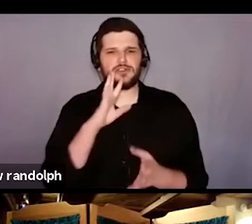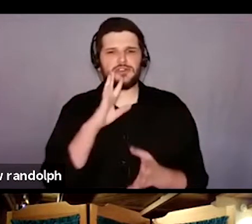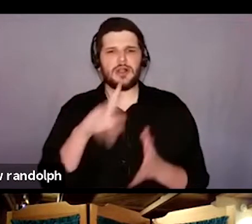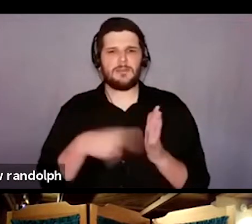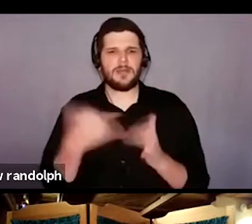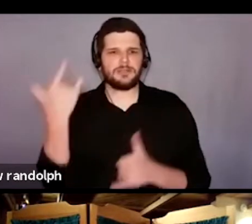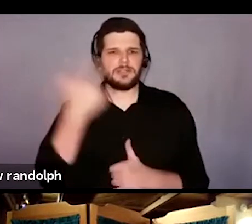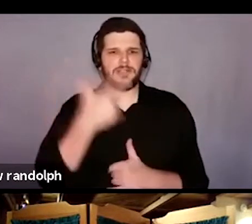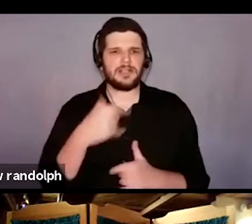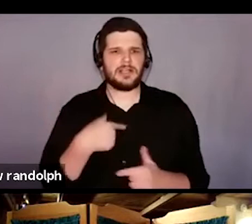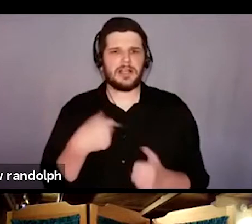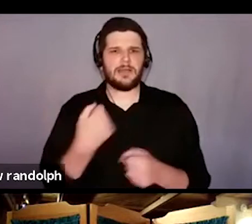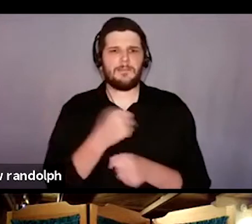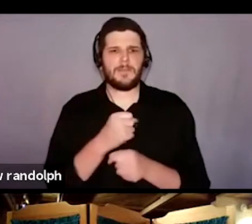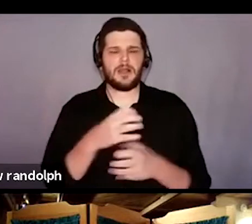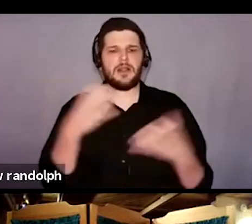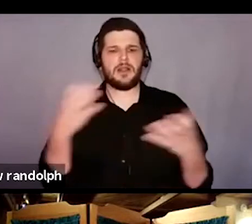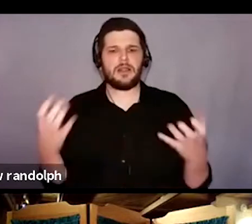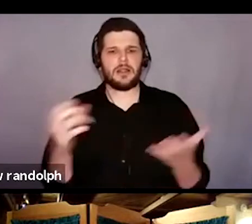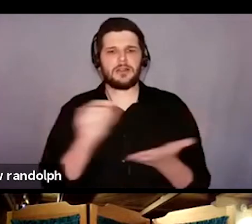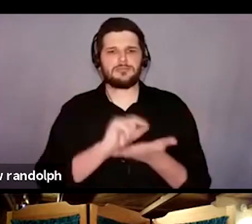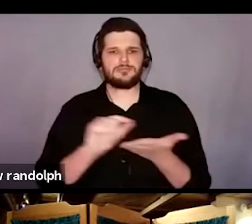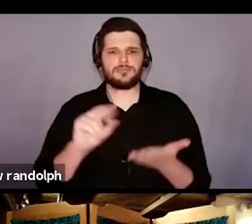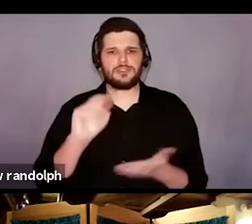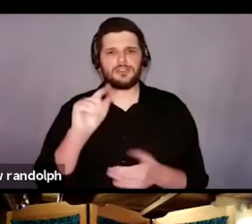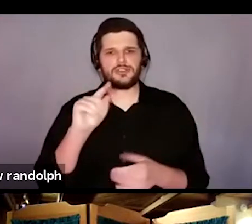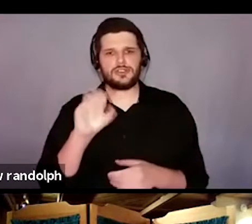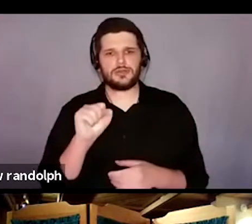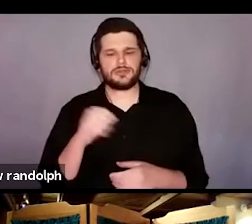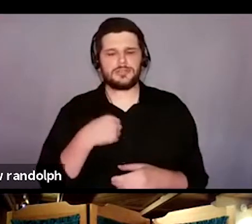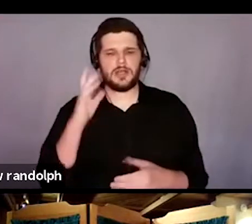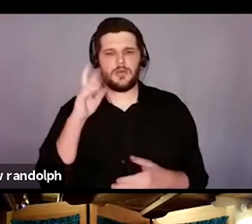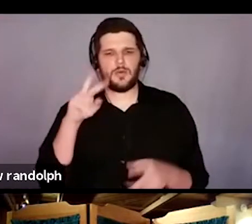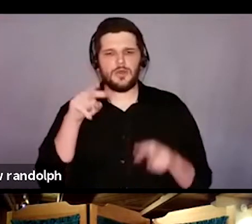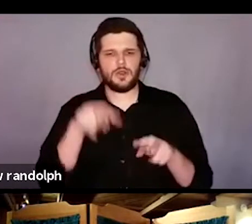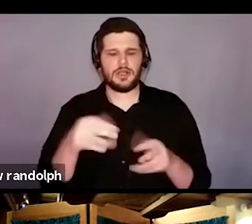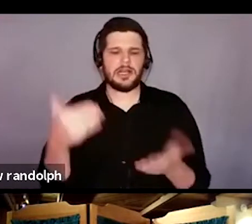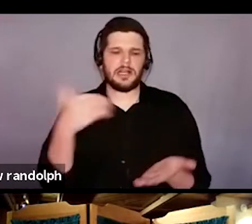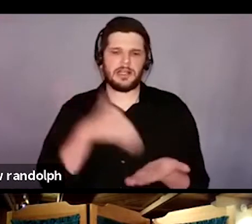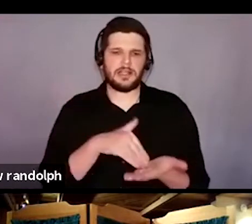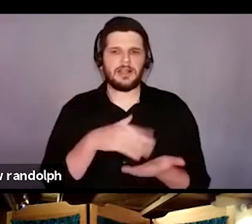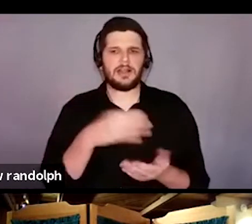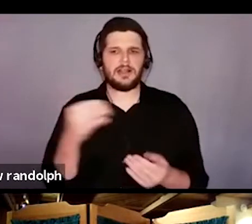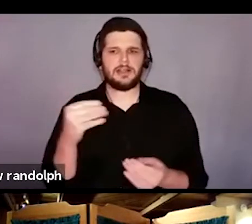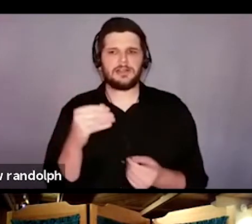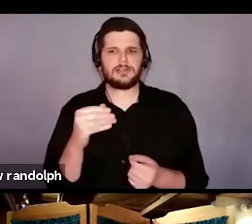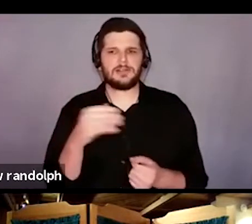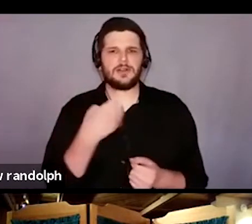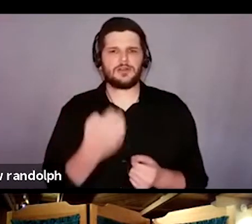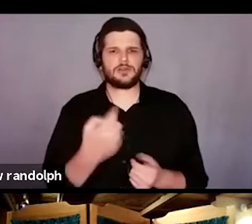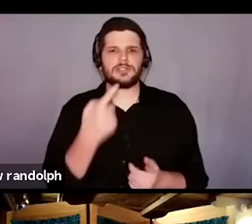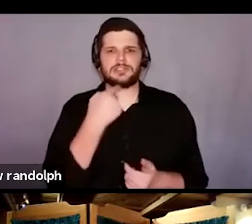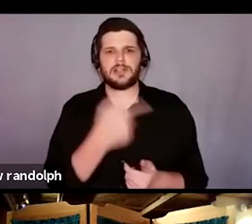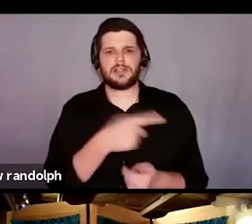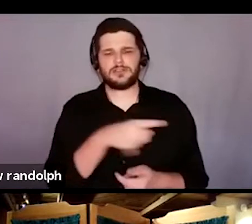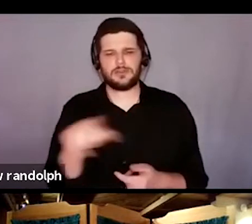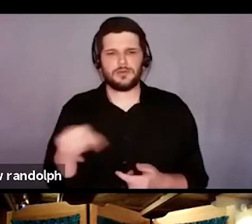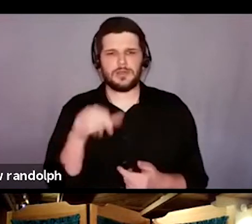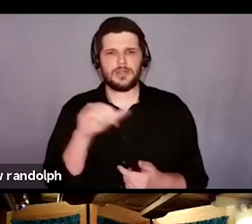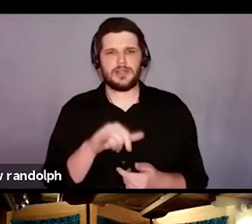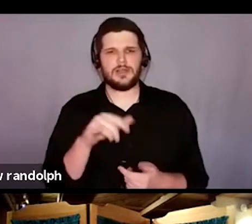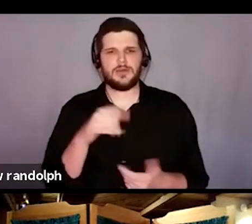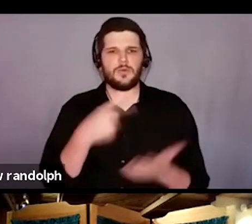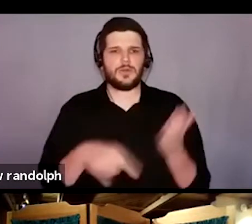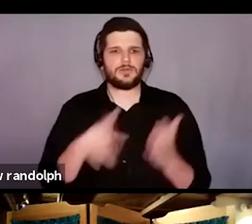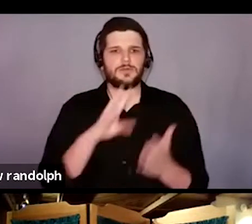So I've made a lot of notes. I will look at them again. And I just wanted to tell you that when you